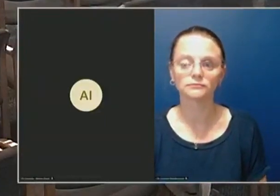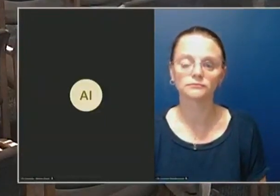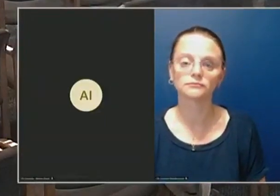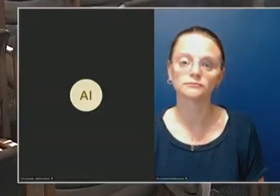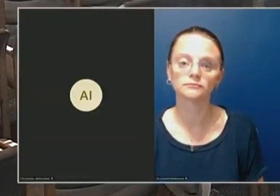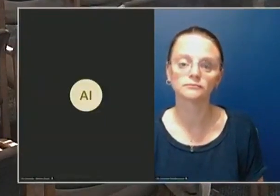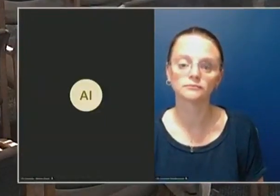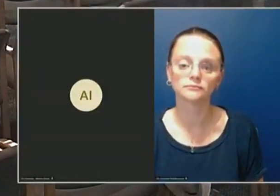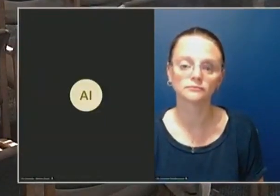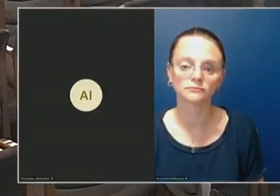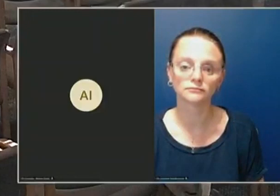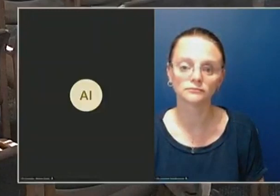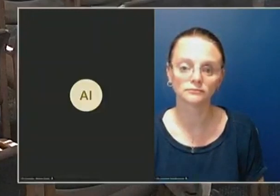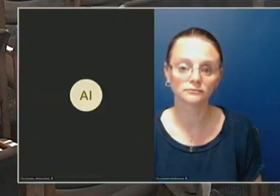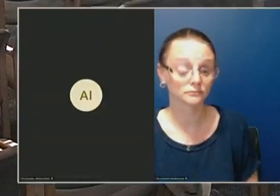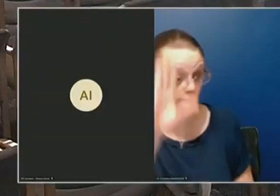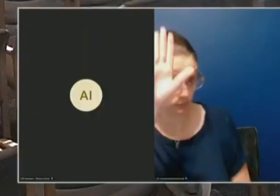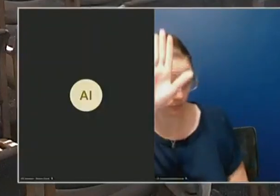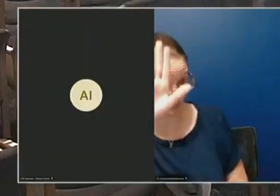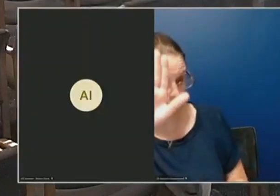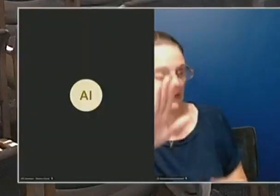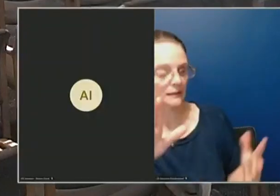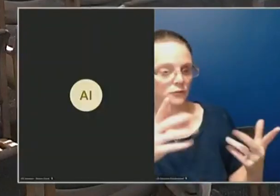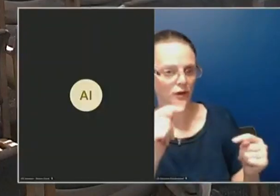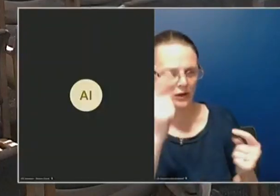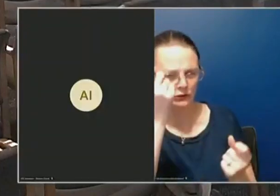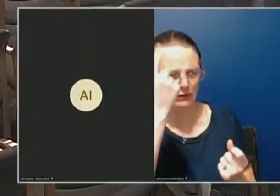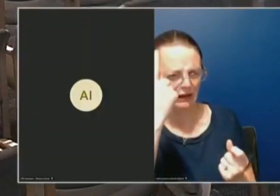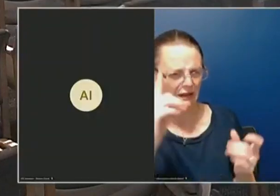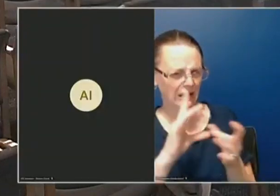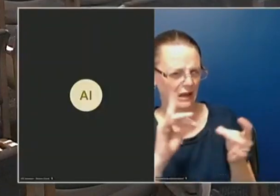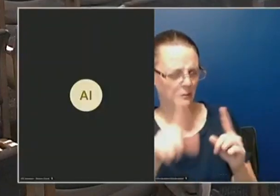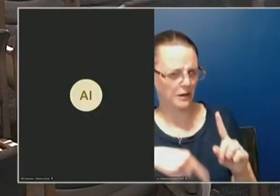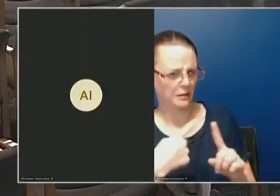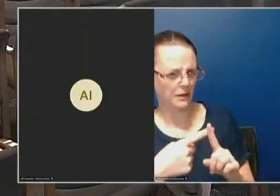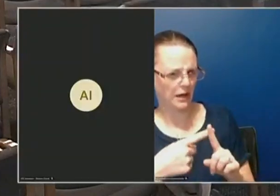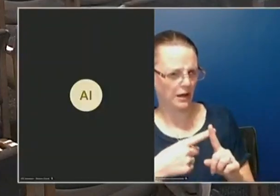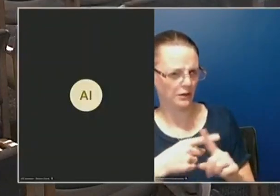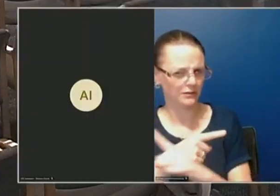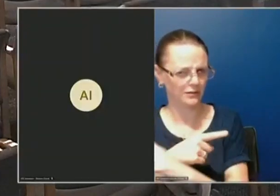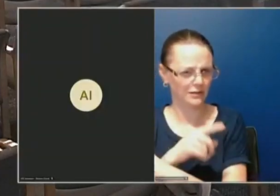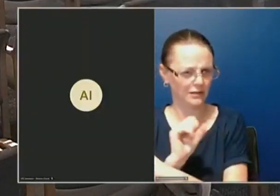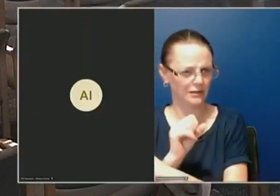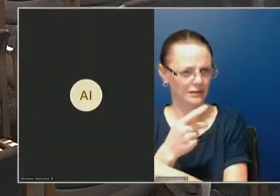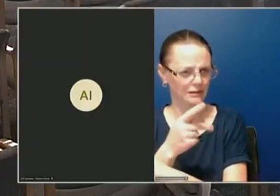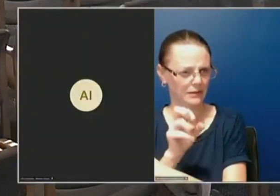Did you not have your hand? Oh, you did. No, I did. I'm just trying to understand the comment about the speaker.